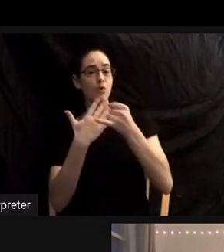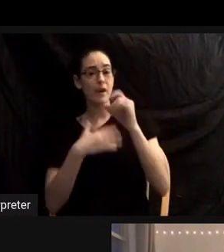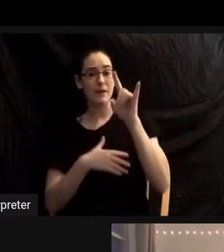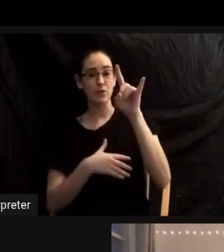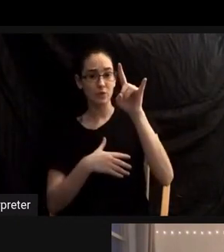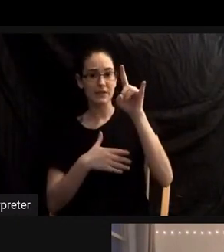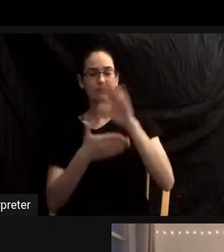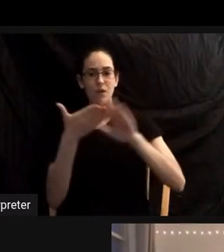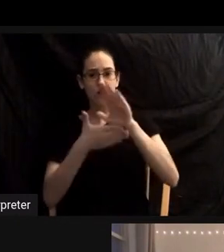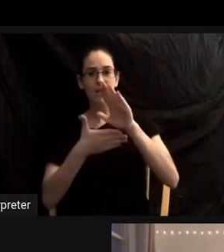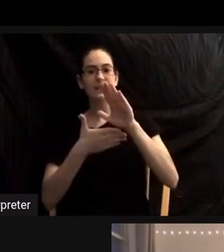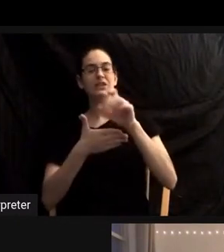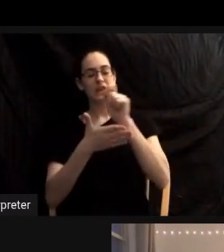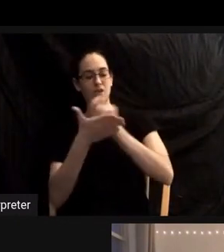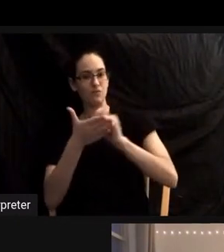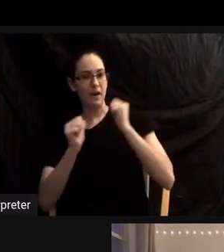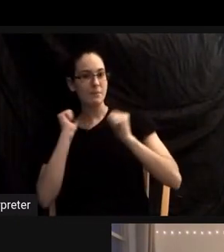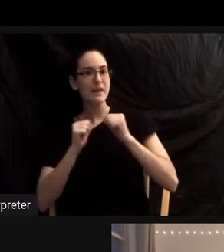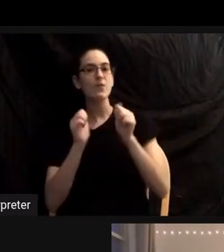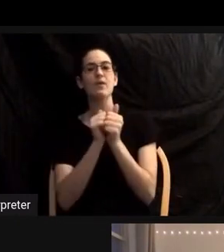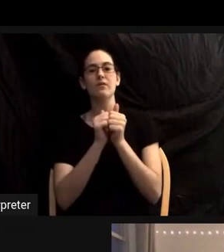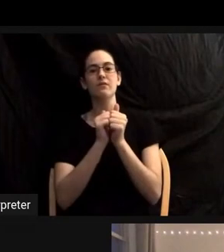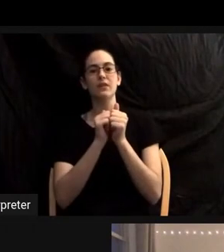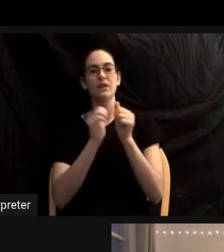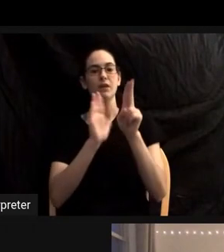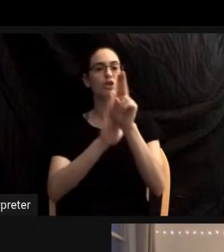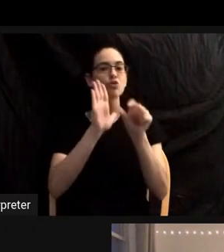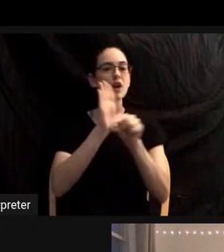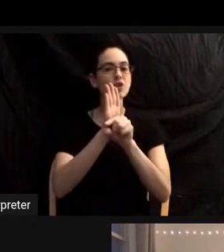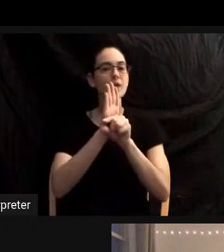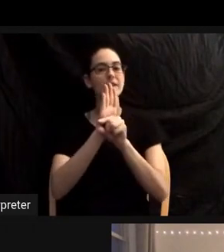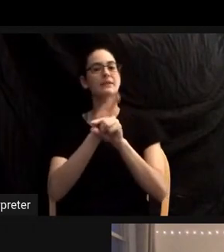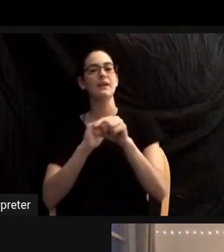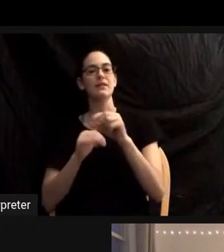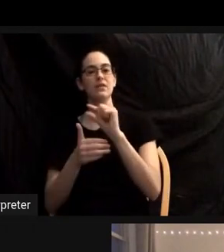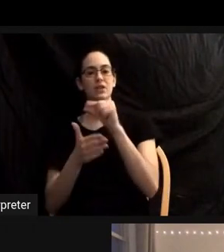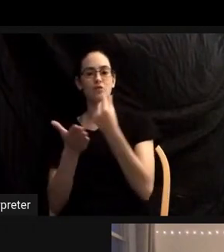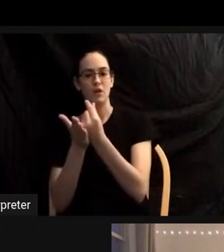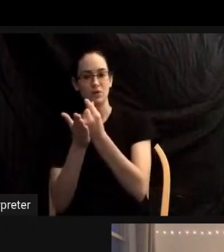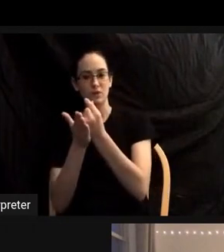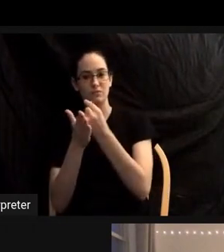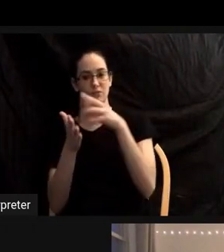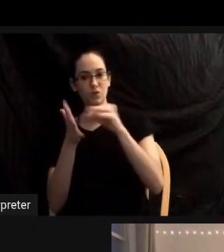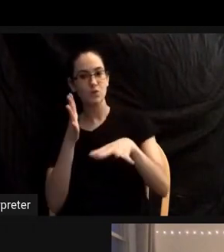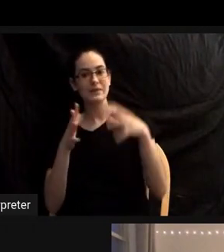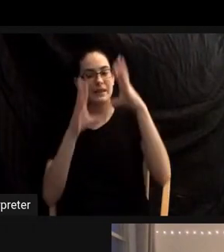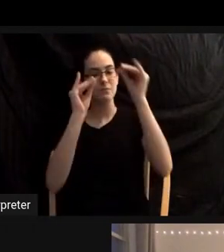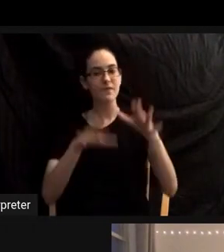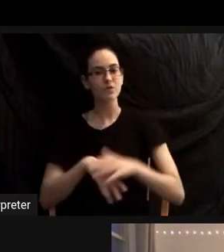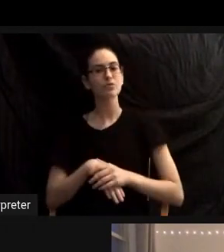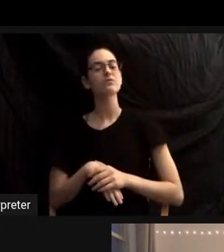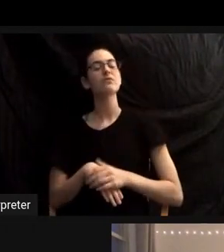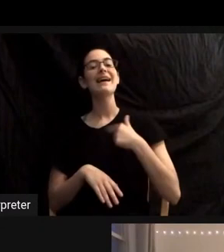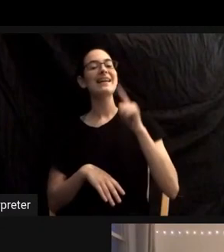number of playwrights, both among the graduate students and the undergraduates and the professors. And then later on, I